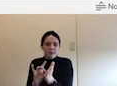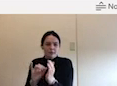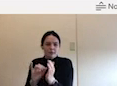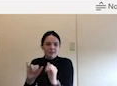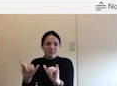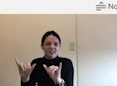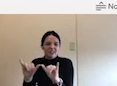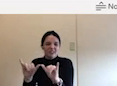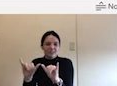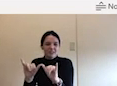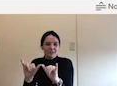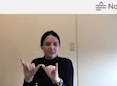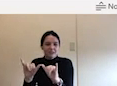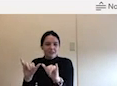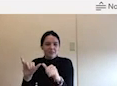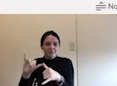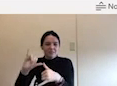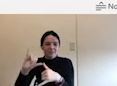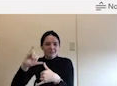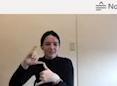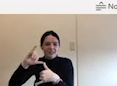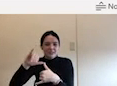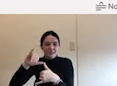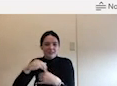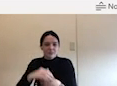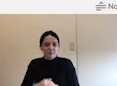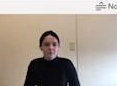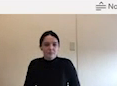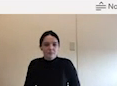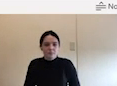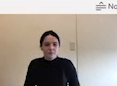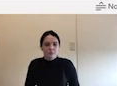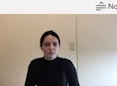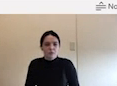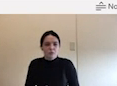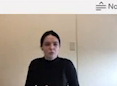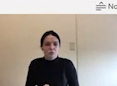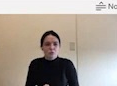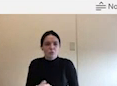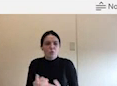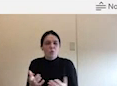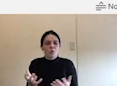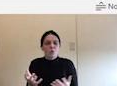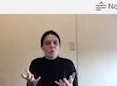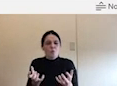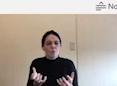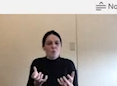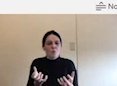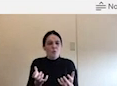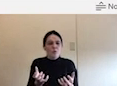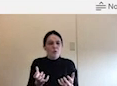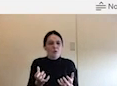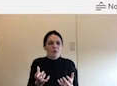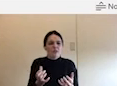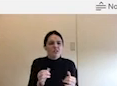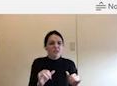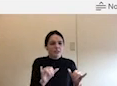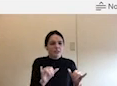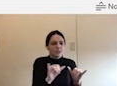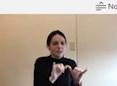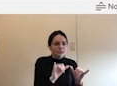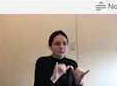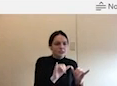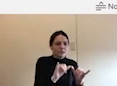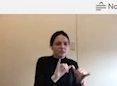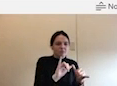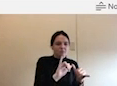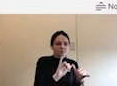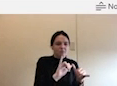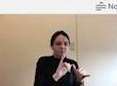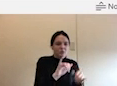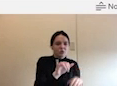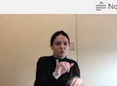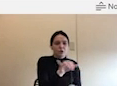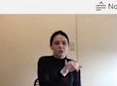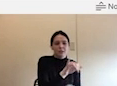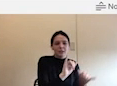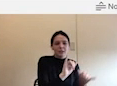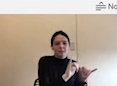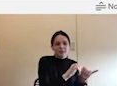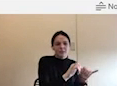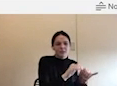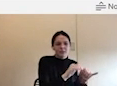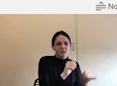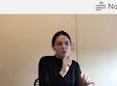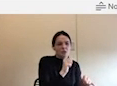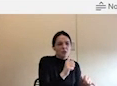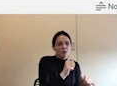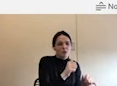want the coil to be almost the size of the magnets, not much larger. Not much larger. Okay. And